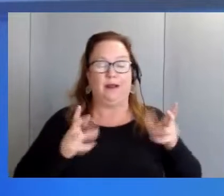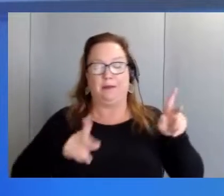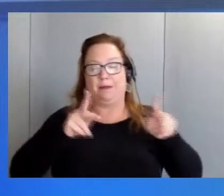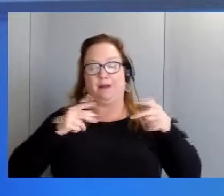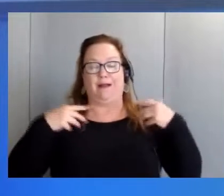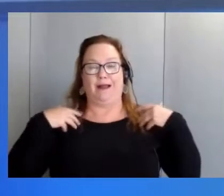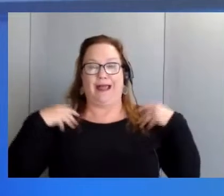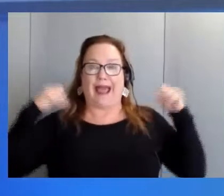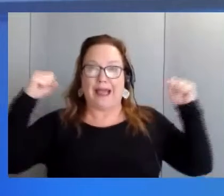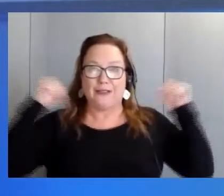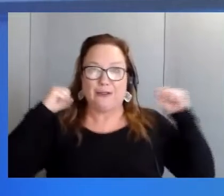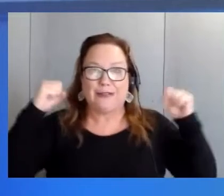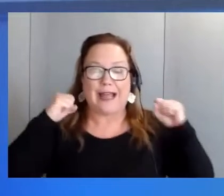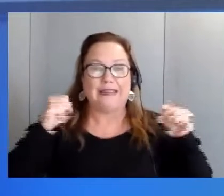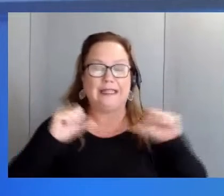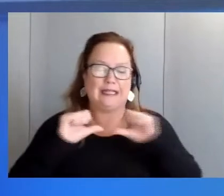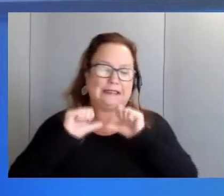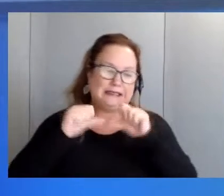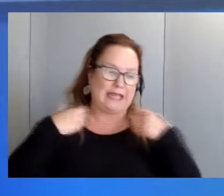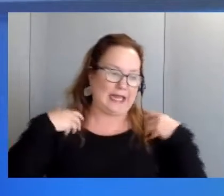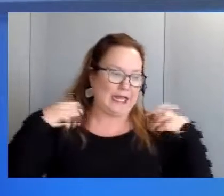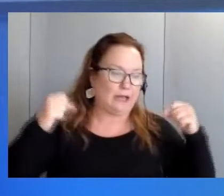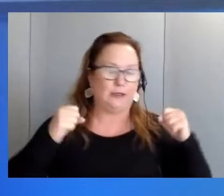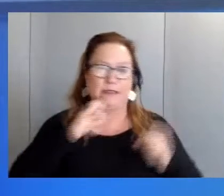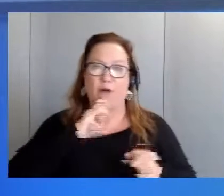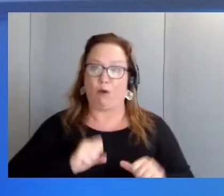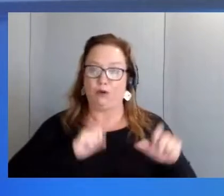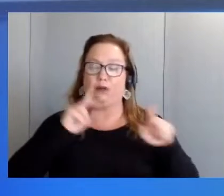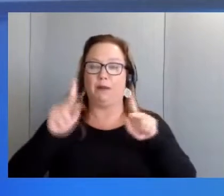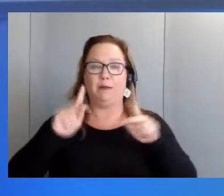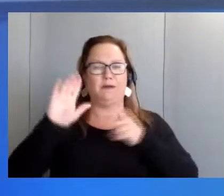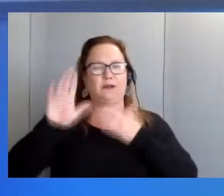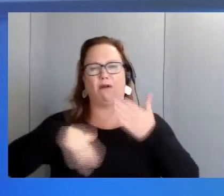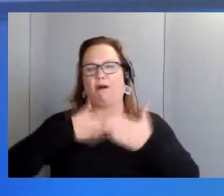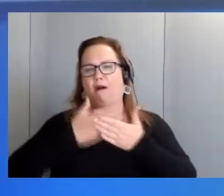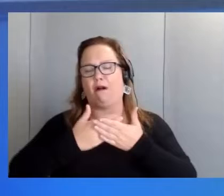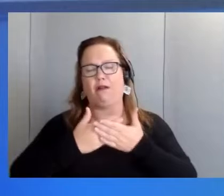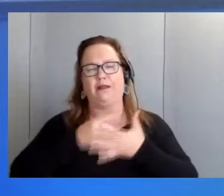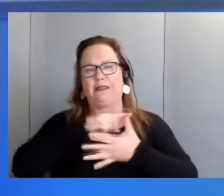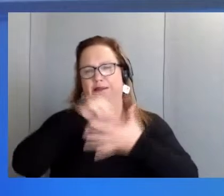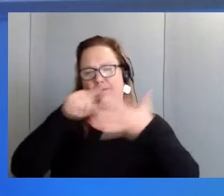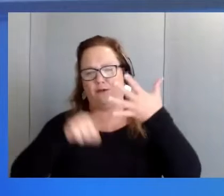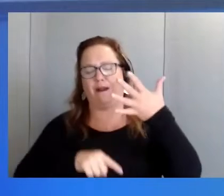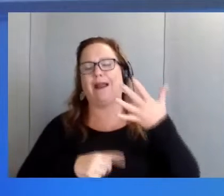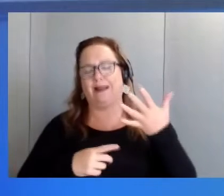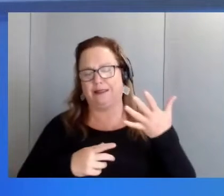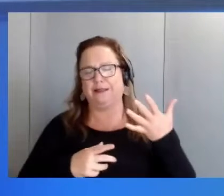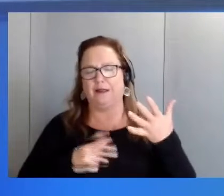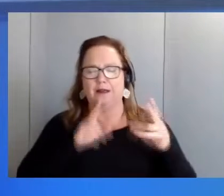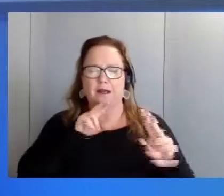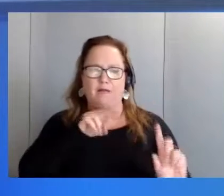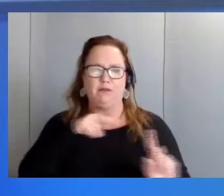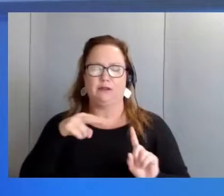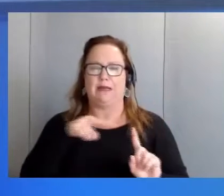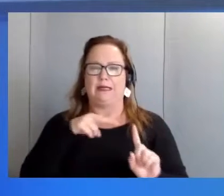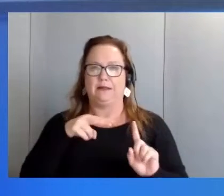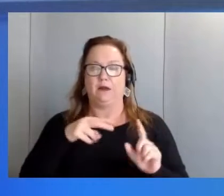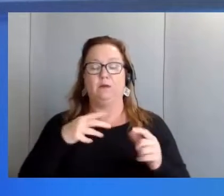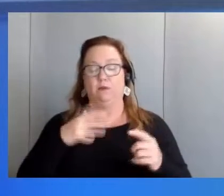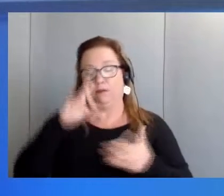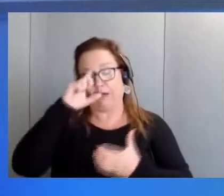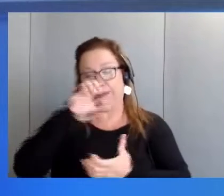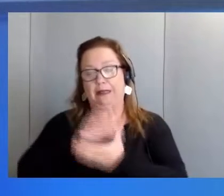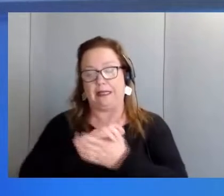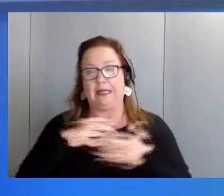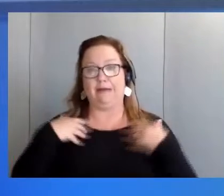and sustain exercise in older adults? So all these things we're looking at from a variety of angles, and we do believe exercise is good for the brain.